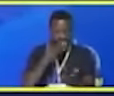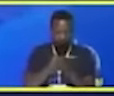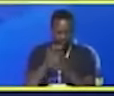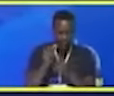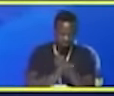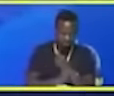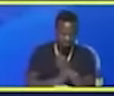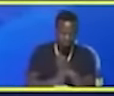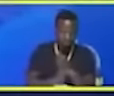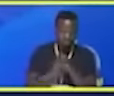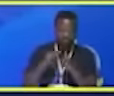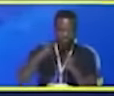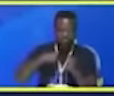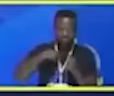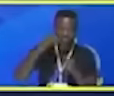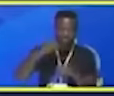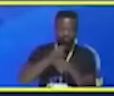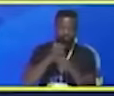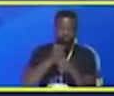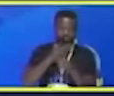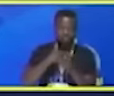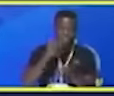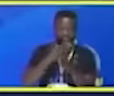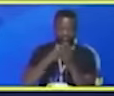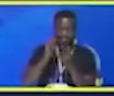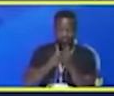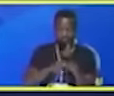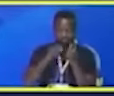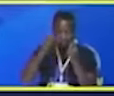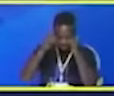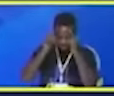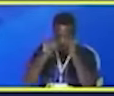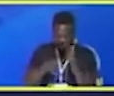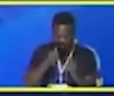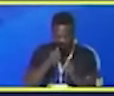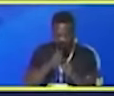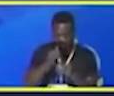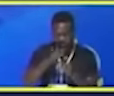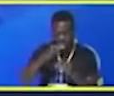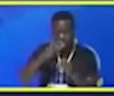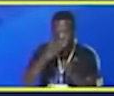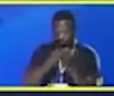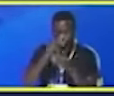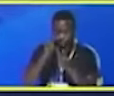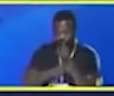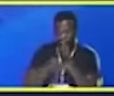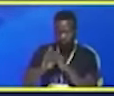you seeing that now? Because the goodness of God is an aspect of his glory.